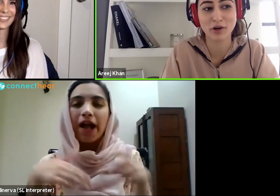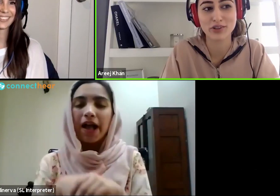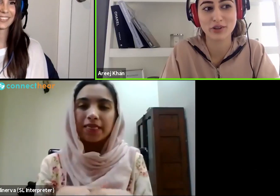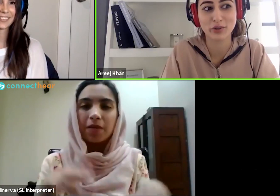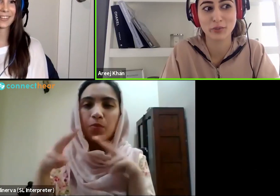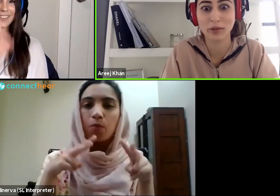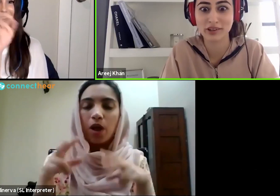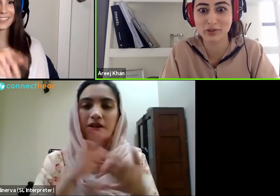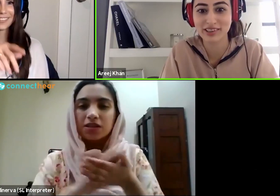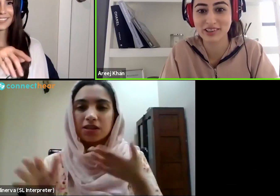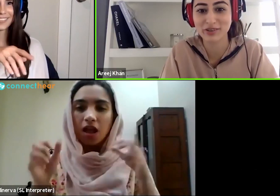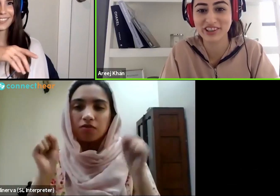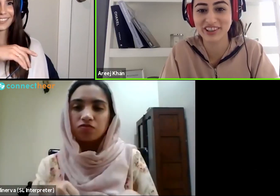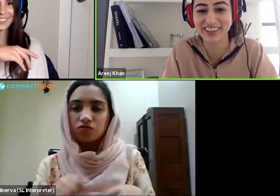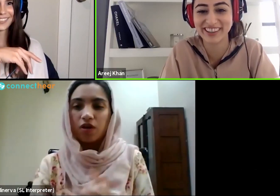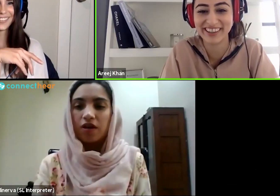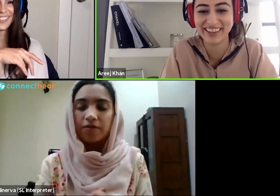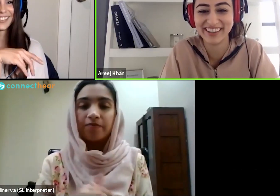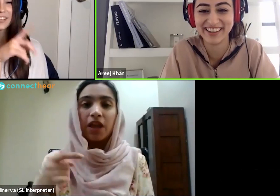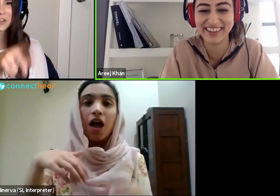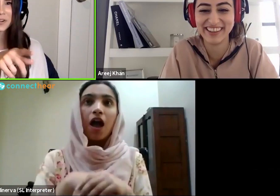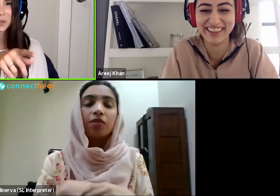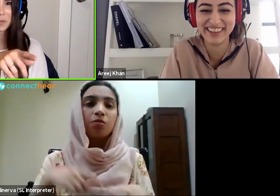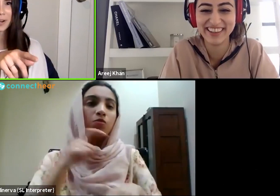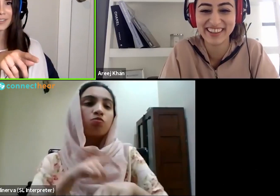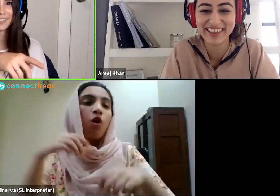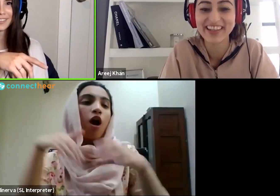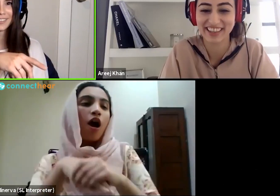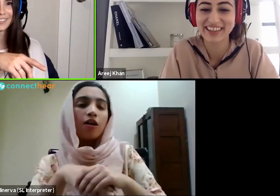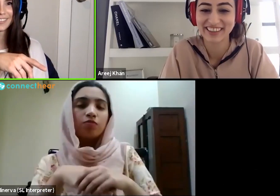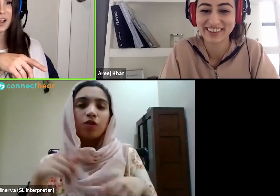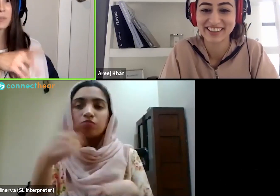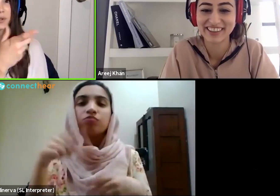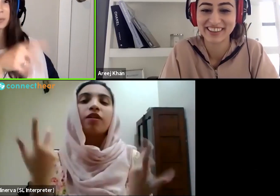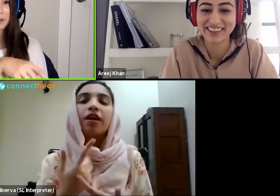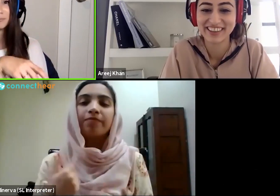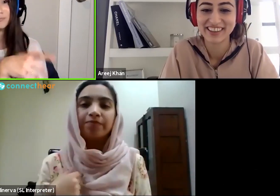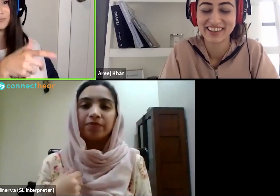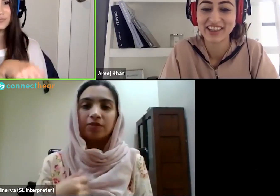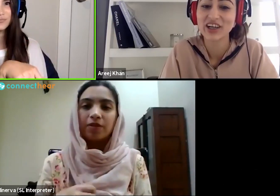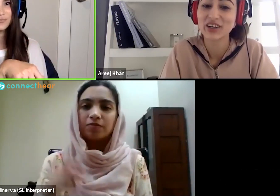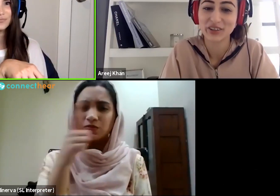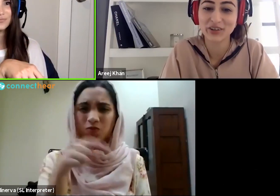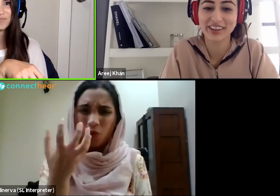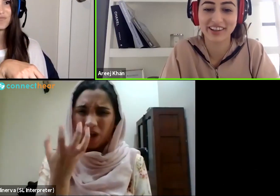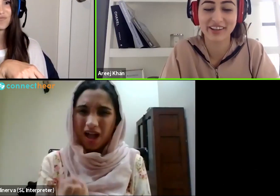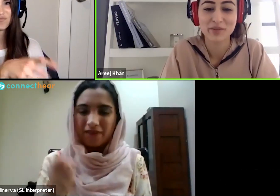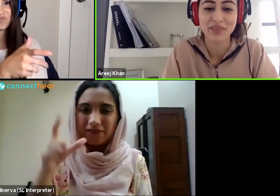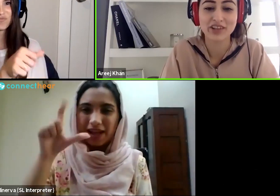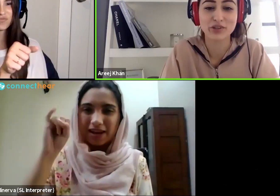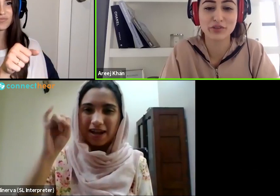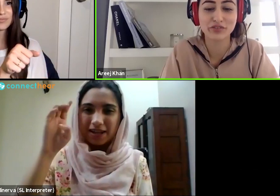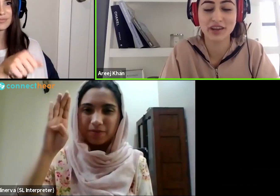a response on what I'm going to do in the situation. So you're a Libra? Yeah. I'm a Scorpio.